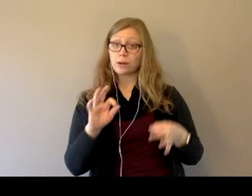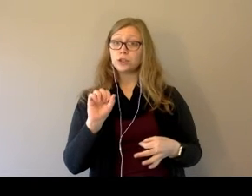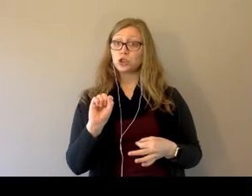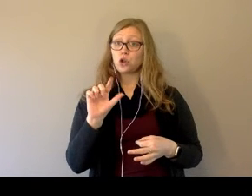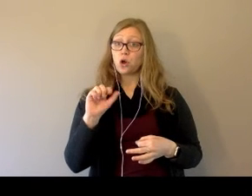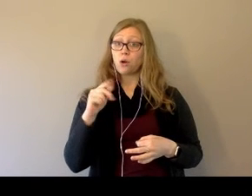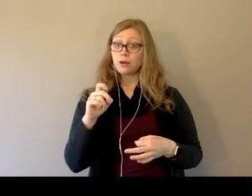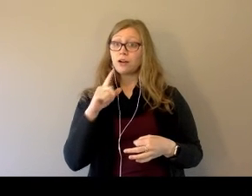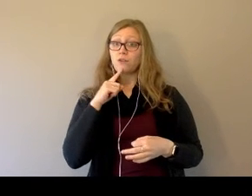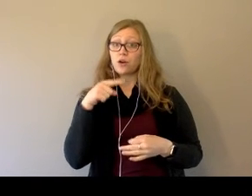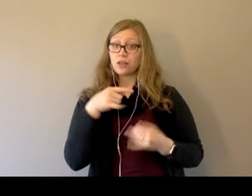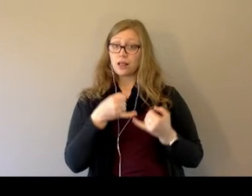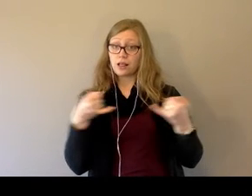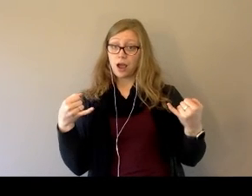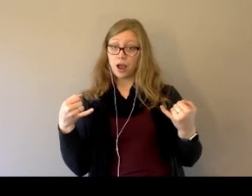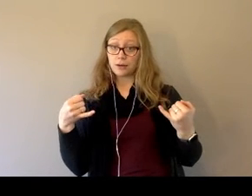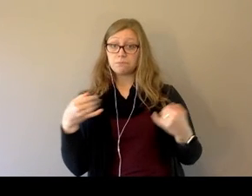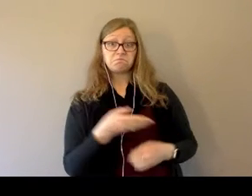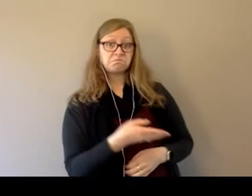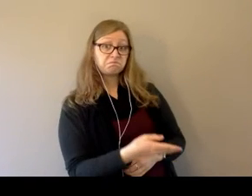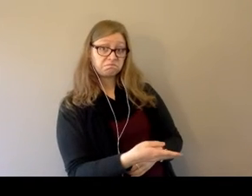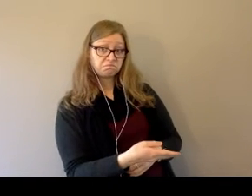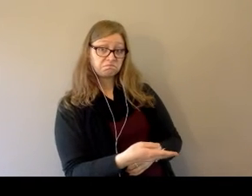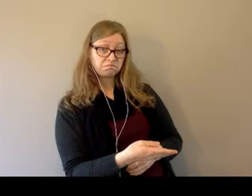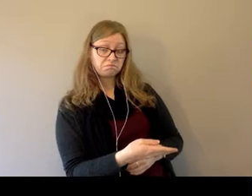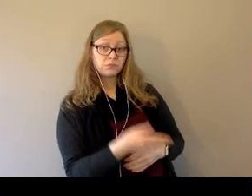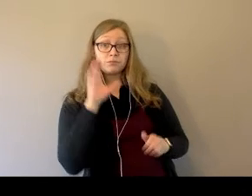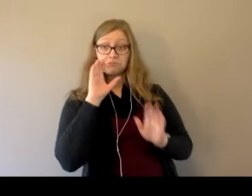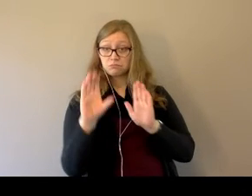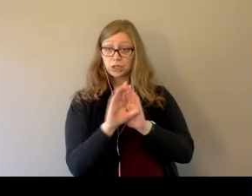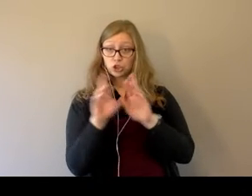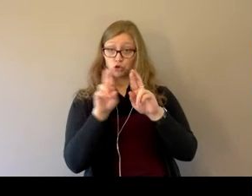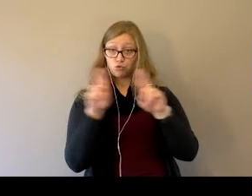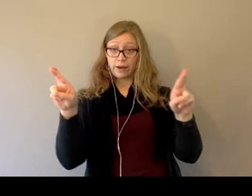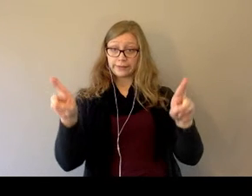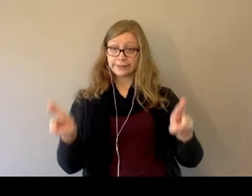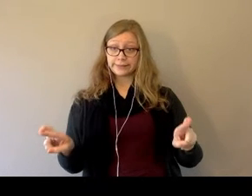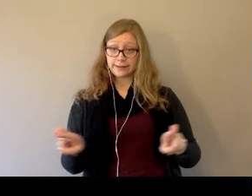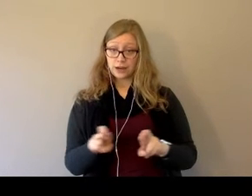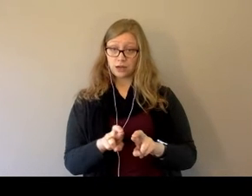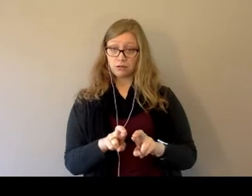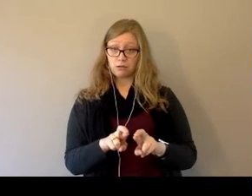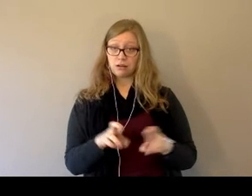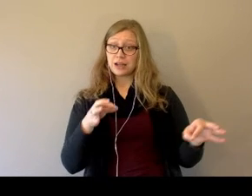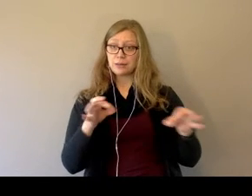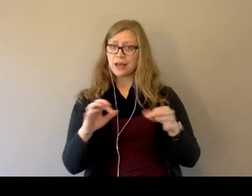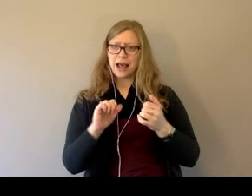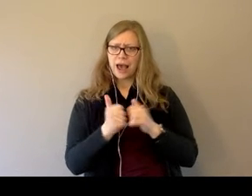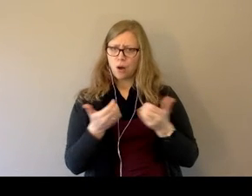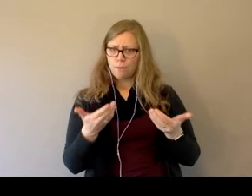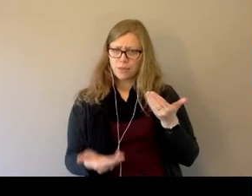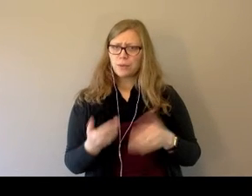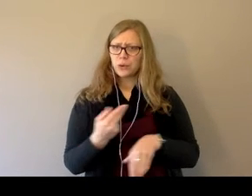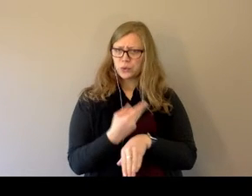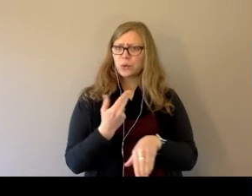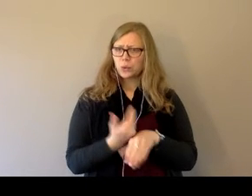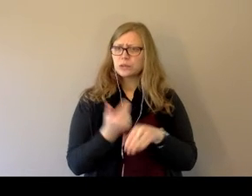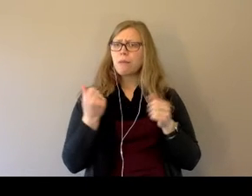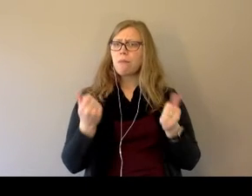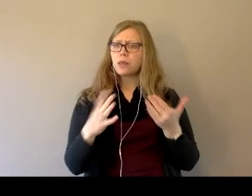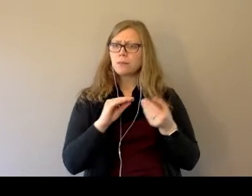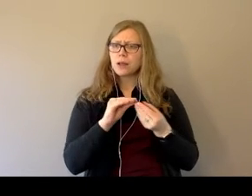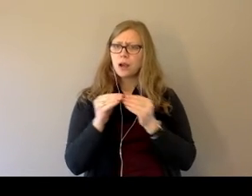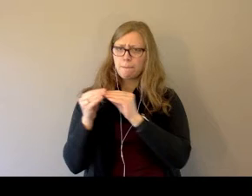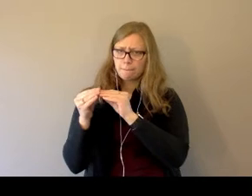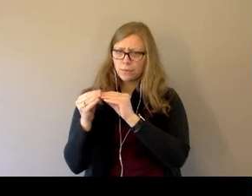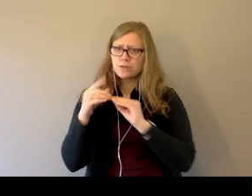So here we have a picture of a rectangle, and we're going to illustrate, how we might use more than one number to compare using